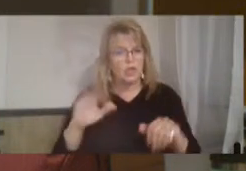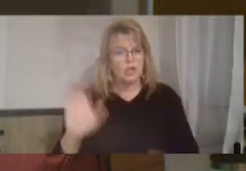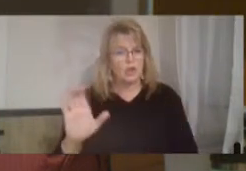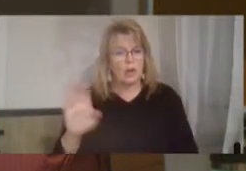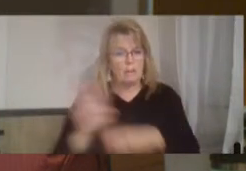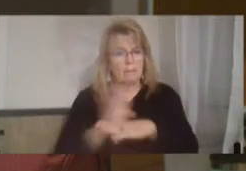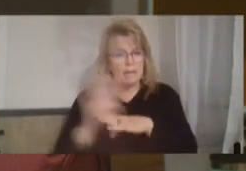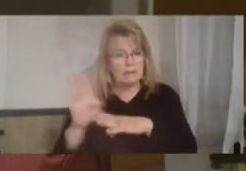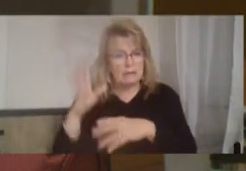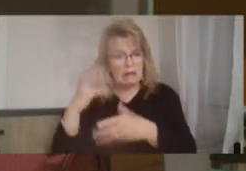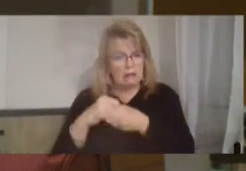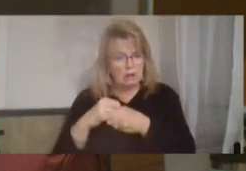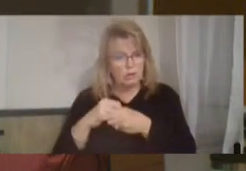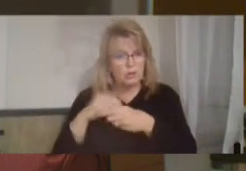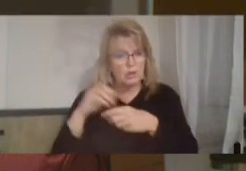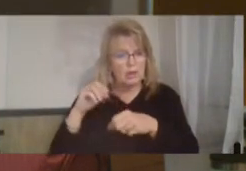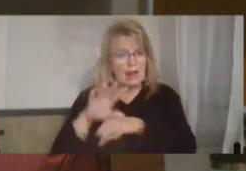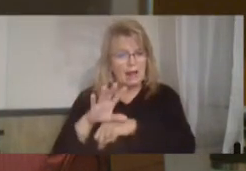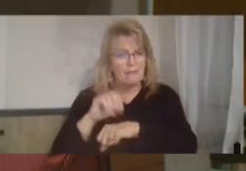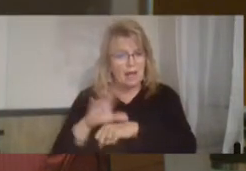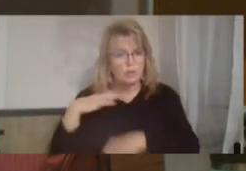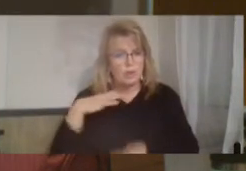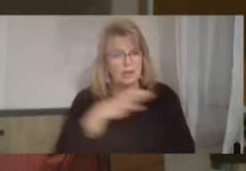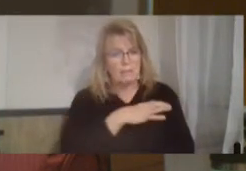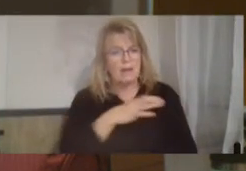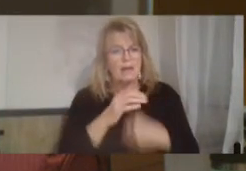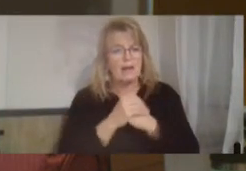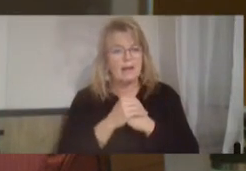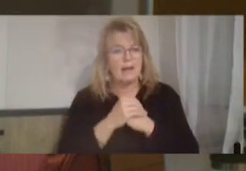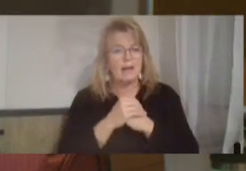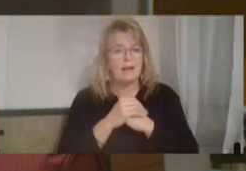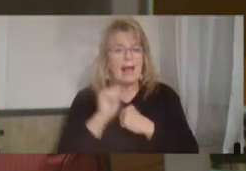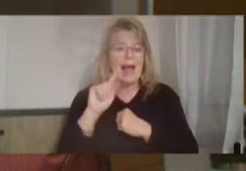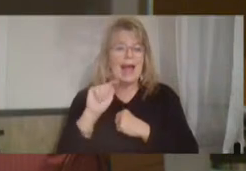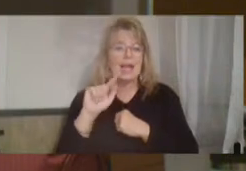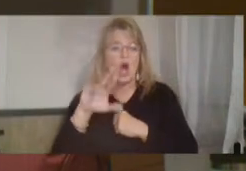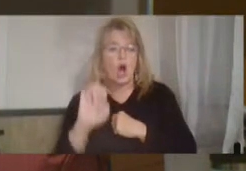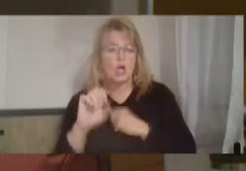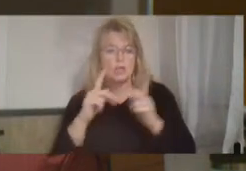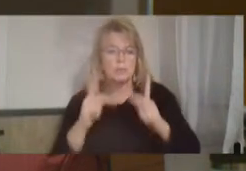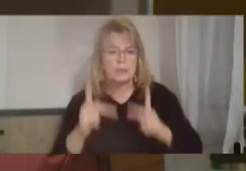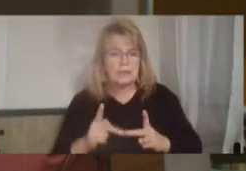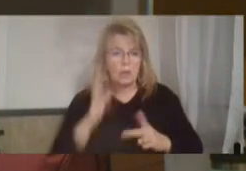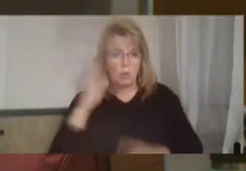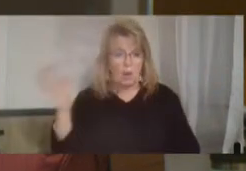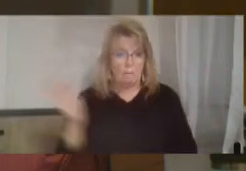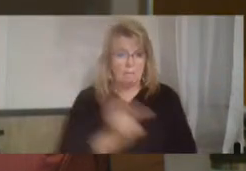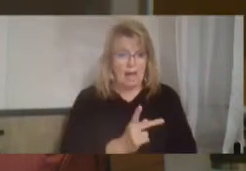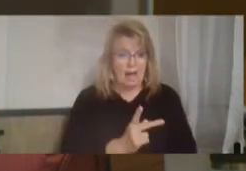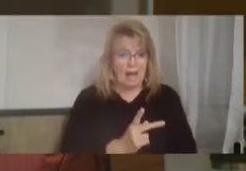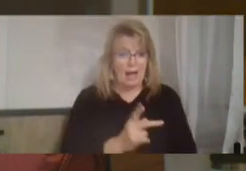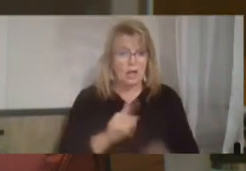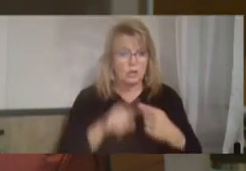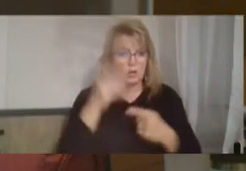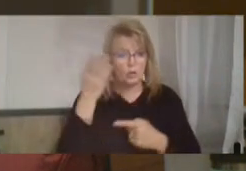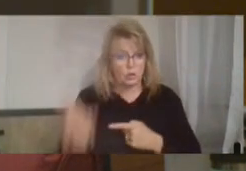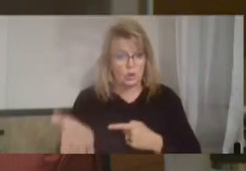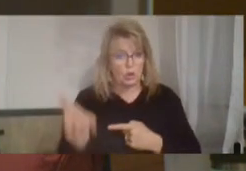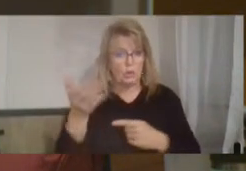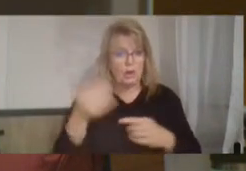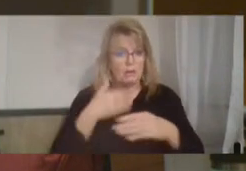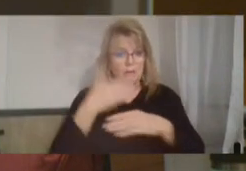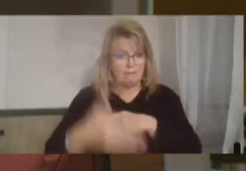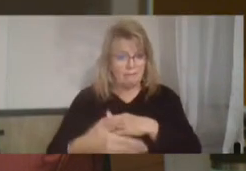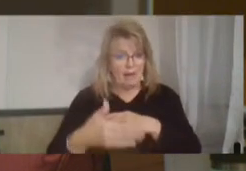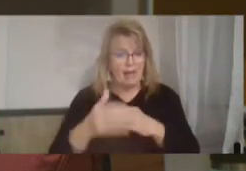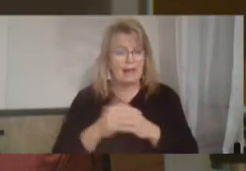Inclusion Advisory Committee, the at-large positions will come back to you at your next business